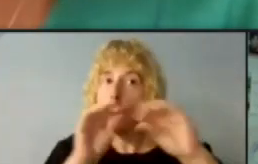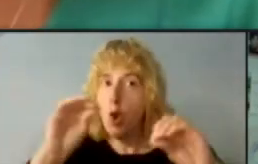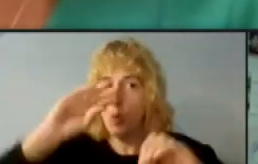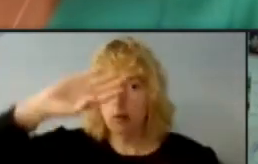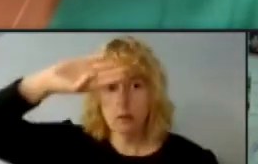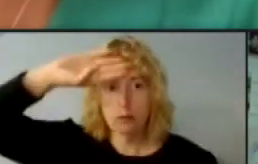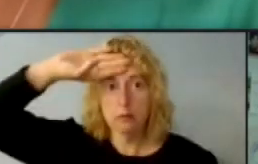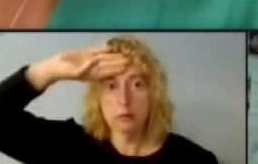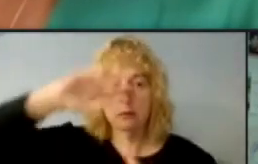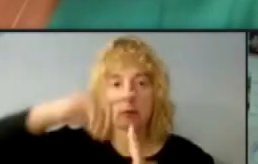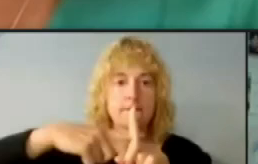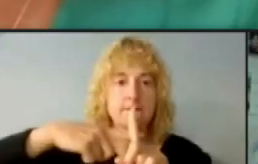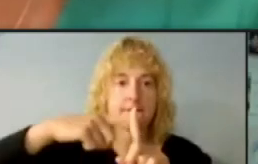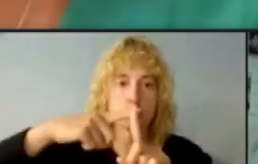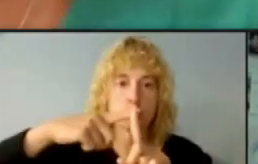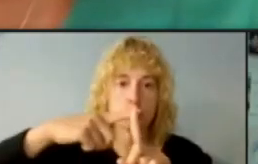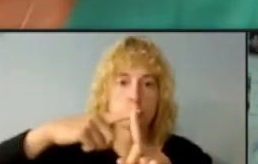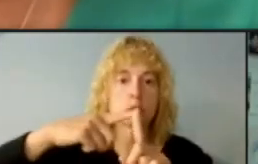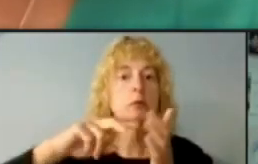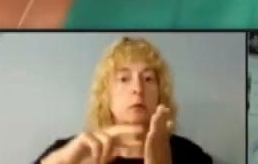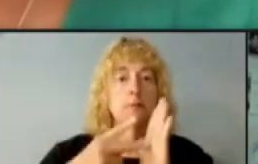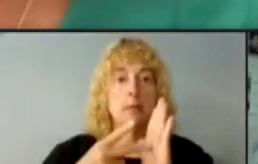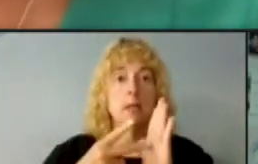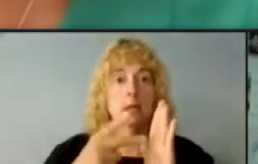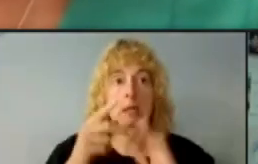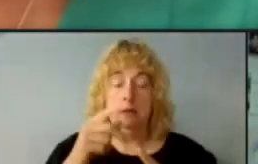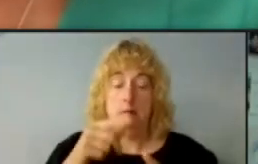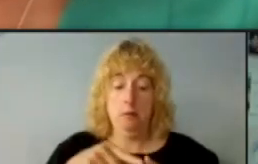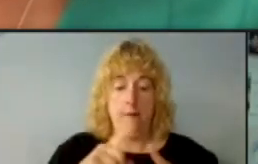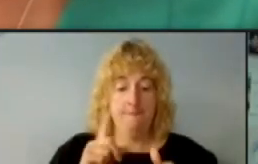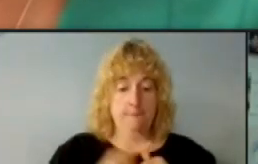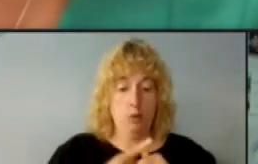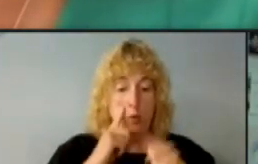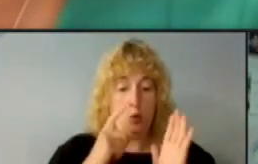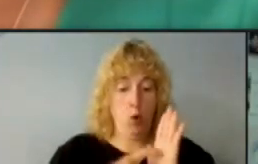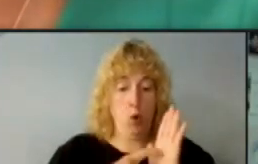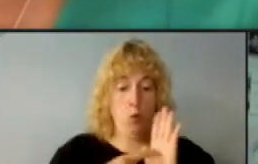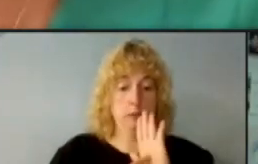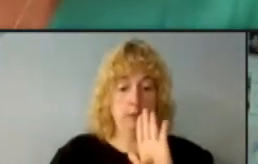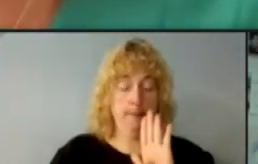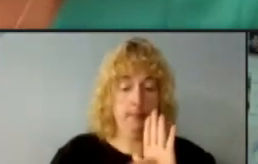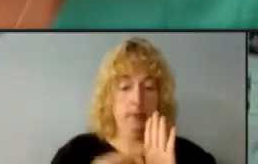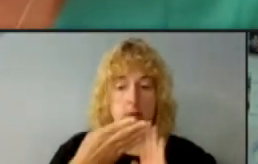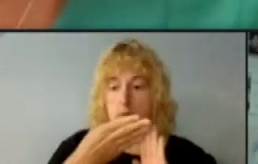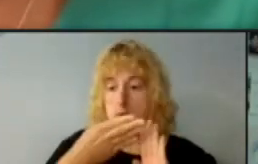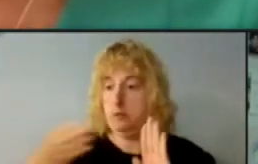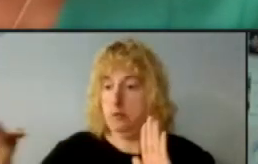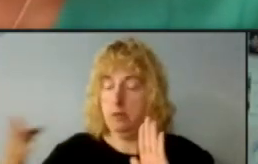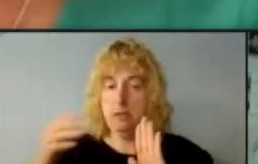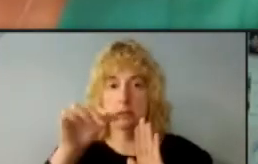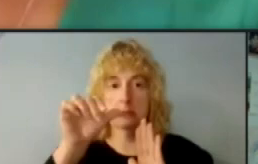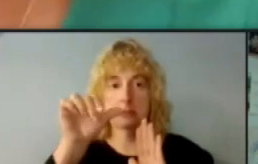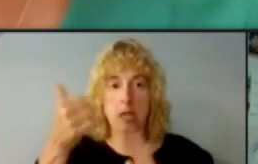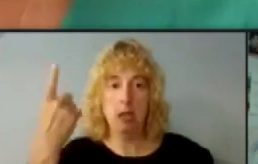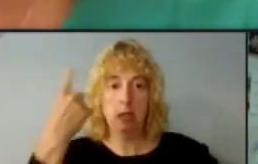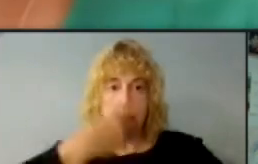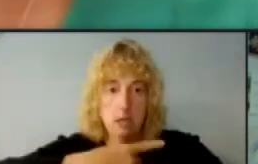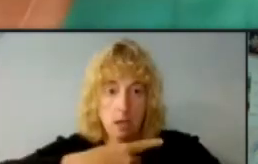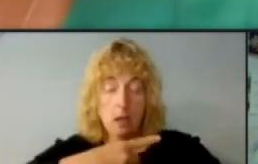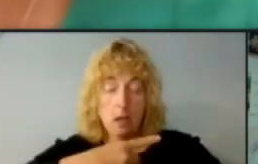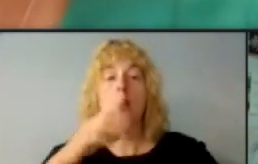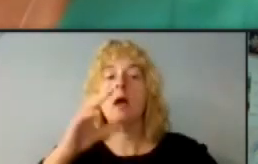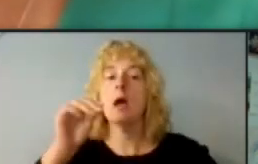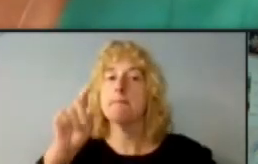at least 10 days since symptoms first appeared and at least 24 hours without a fever. And also